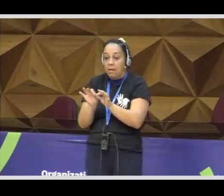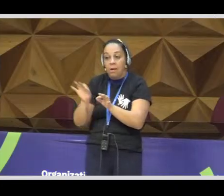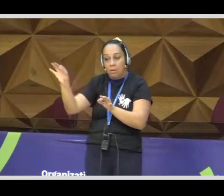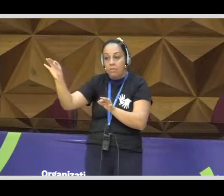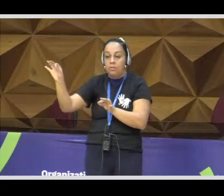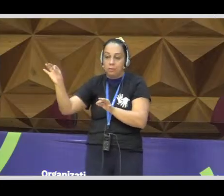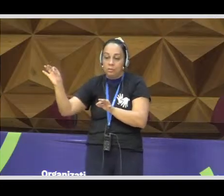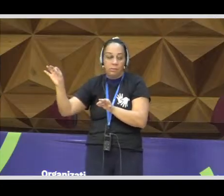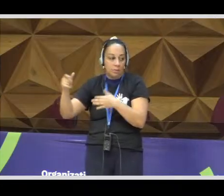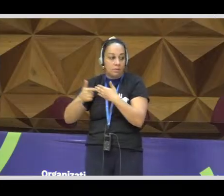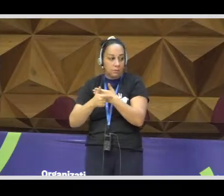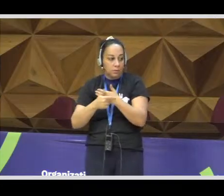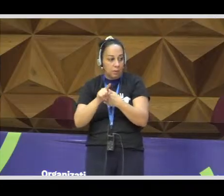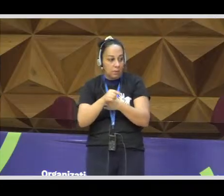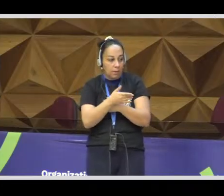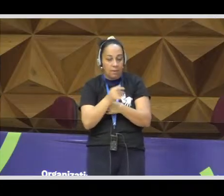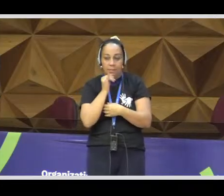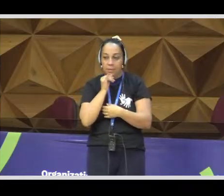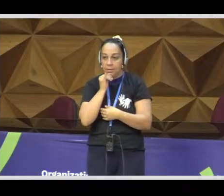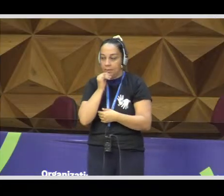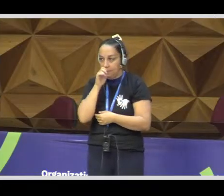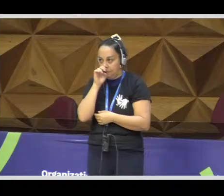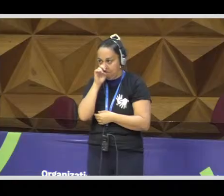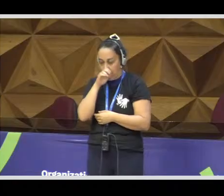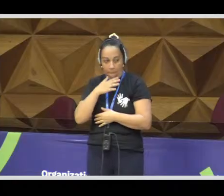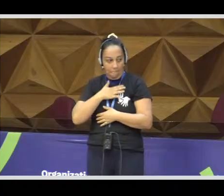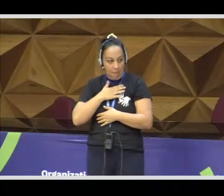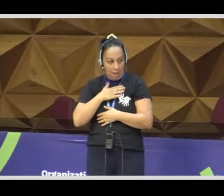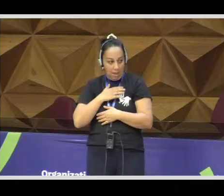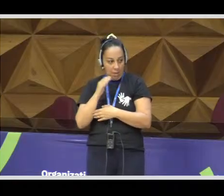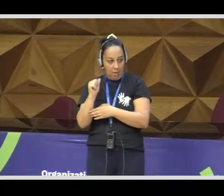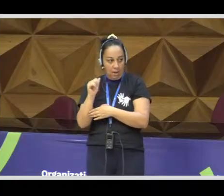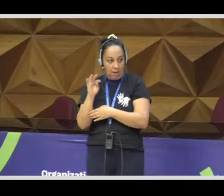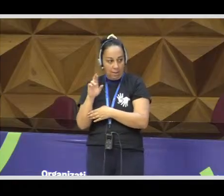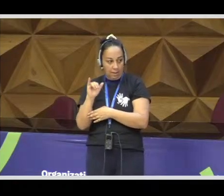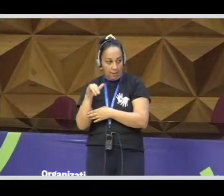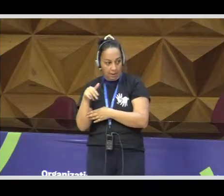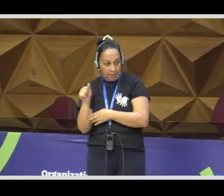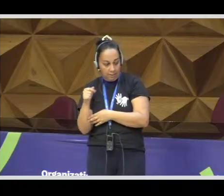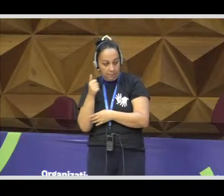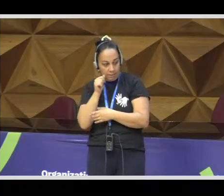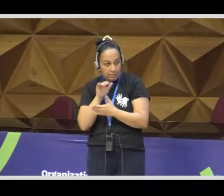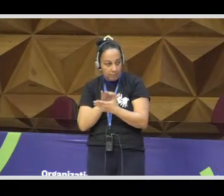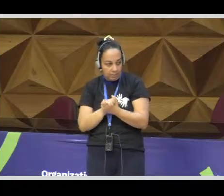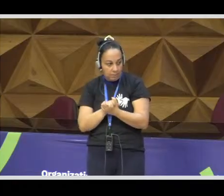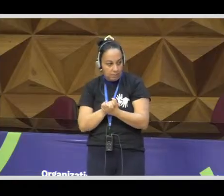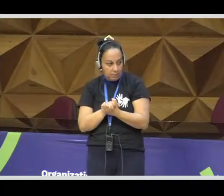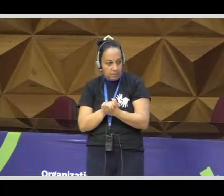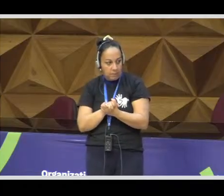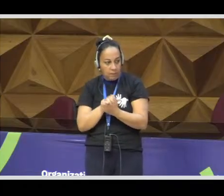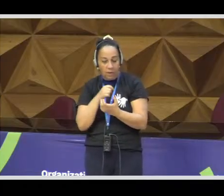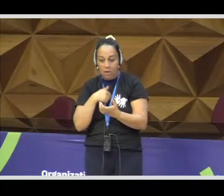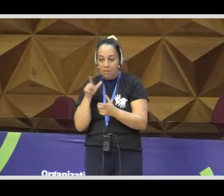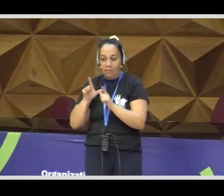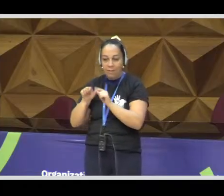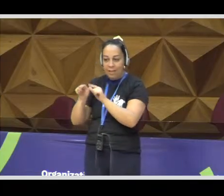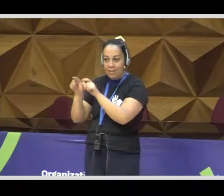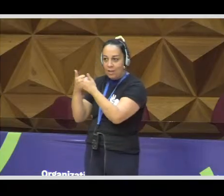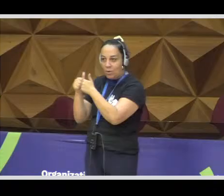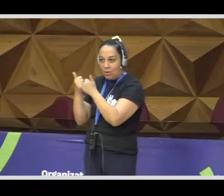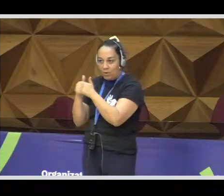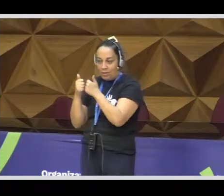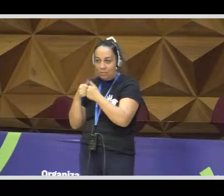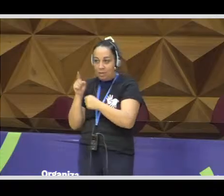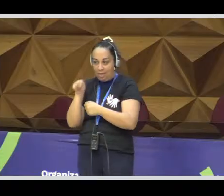Here's a couple of examples. This is me and Katrina in our car, and we're taking a virtual bus tour, but we're both in the same